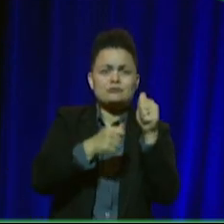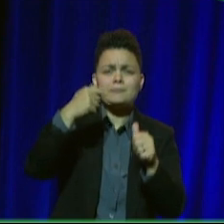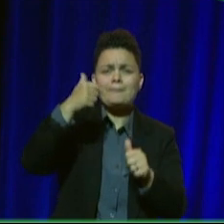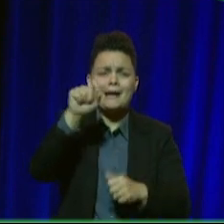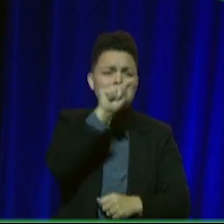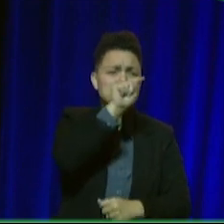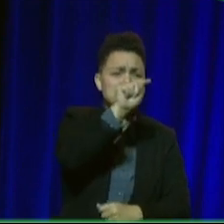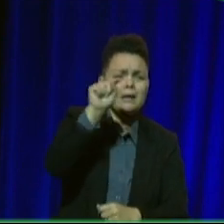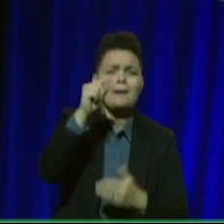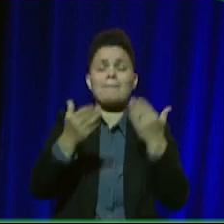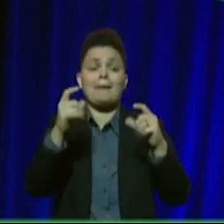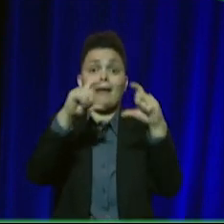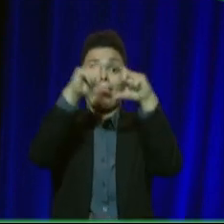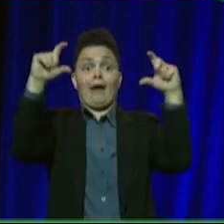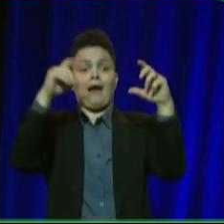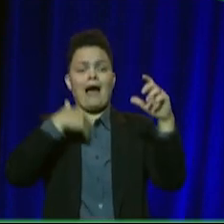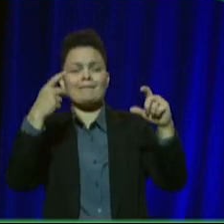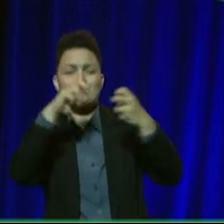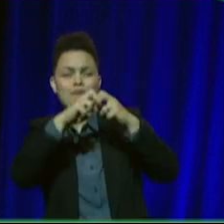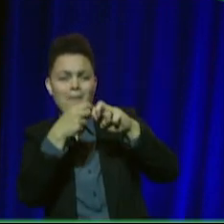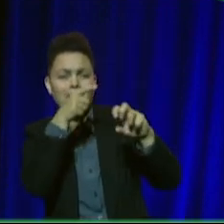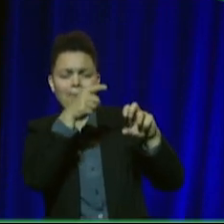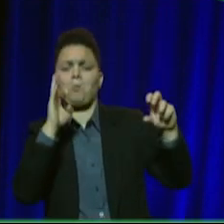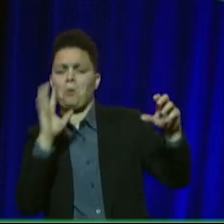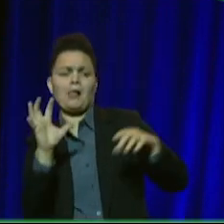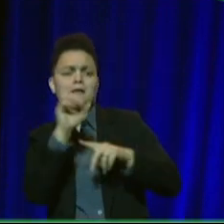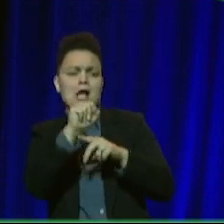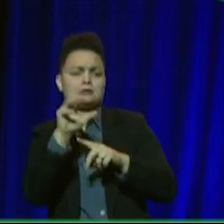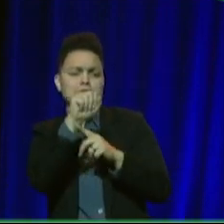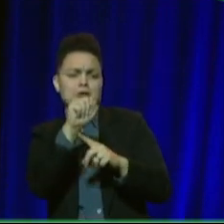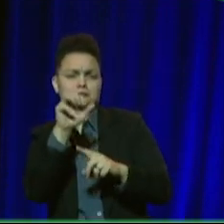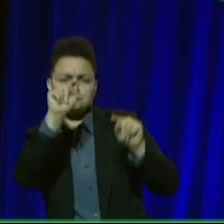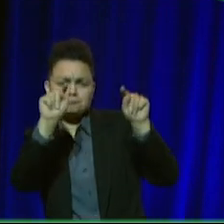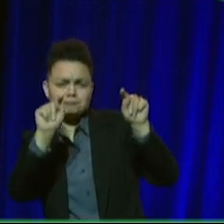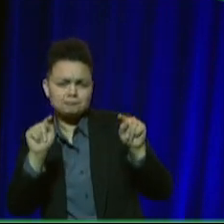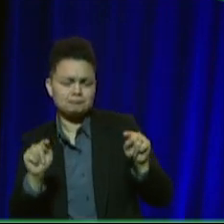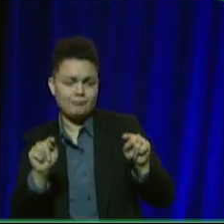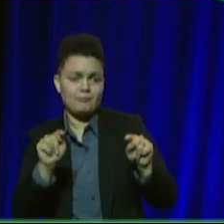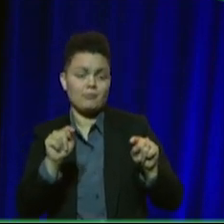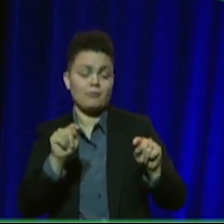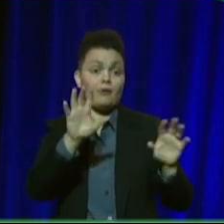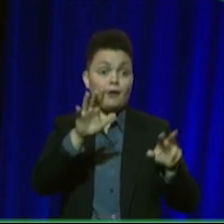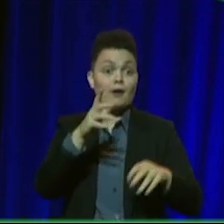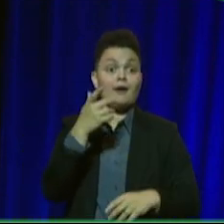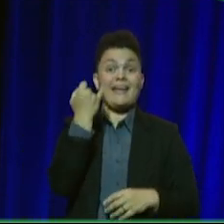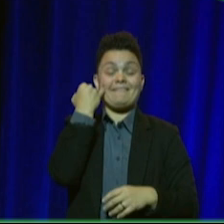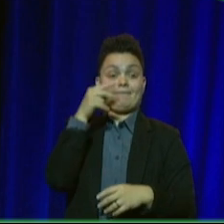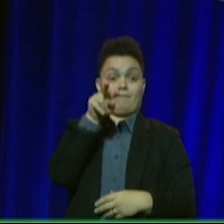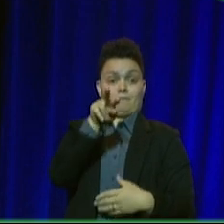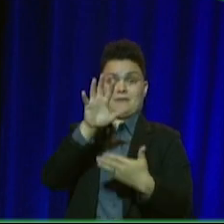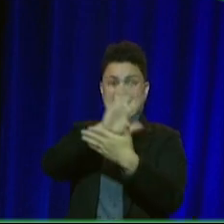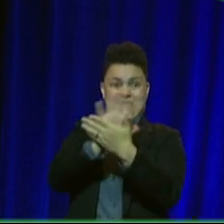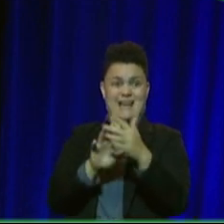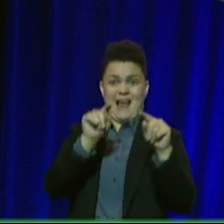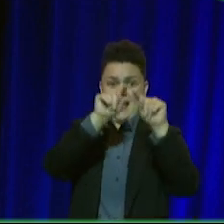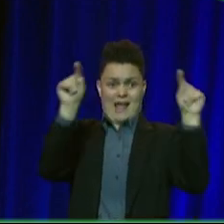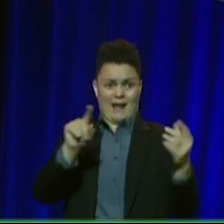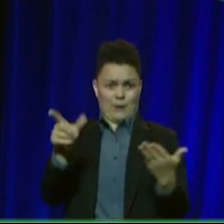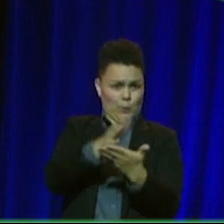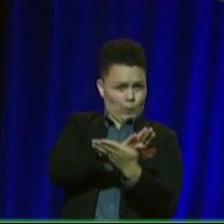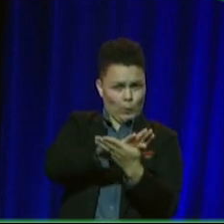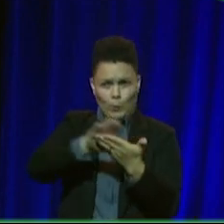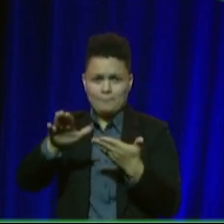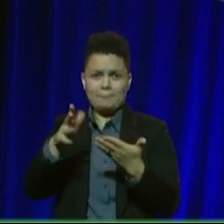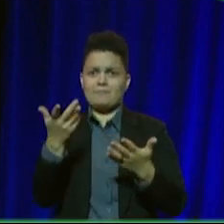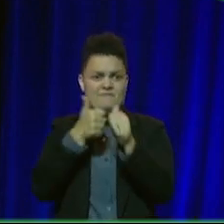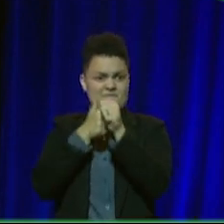and things like that, so we have to watch out for that as well. But if you have a clean design system and a clean component